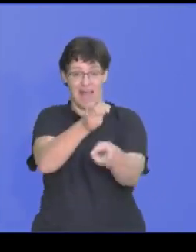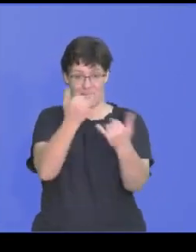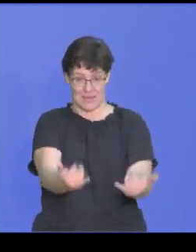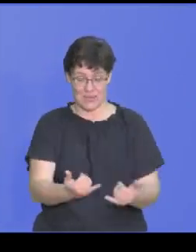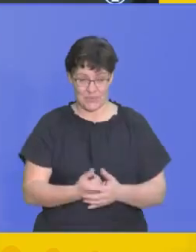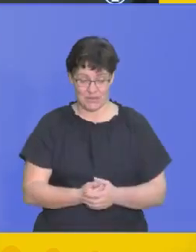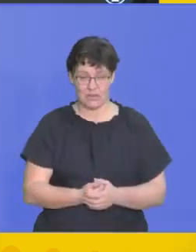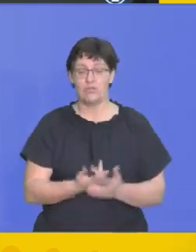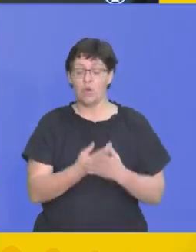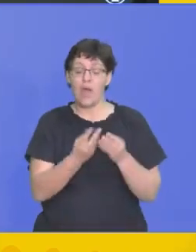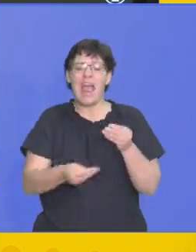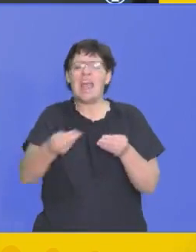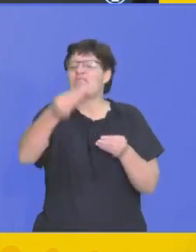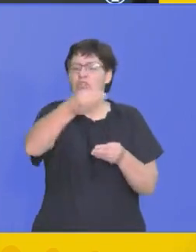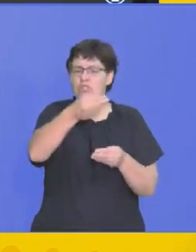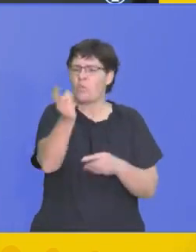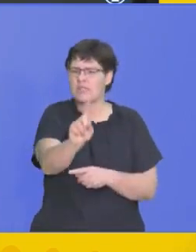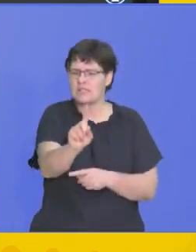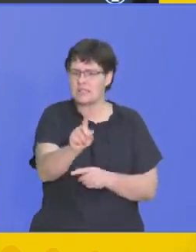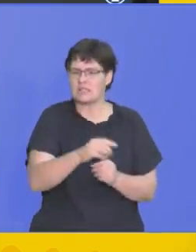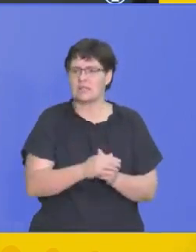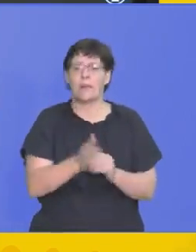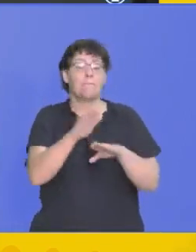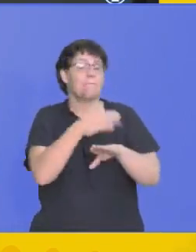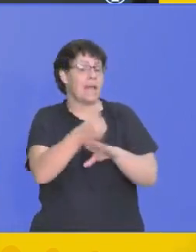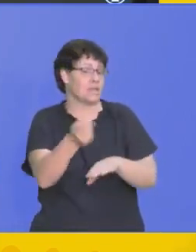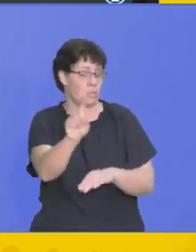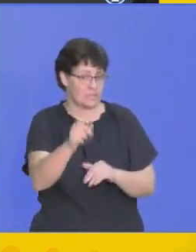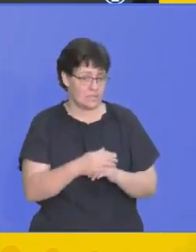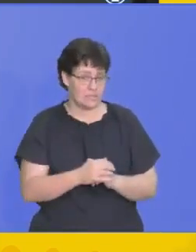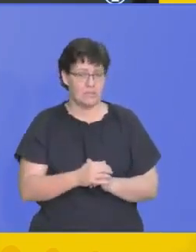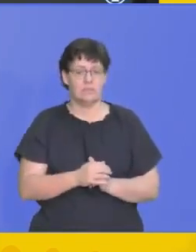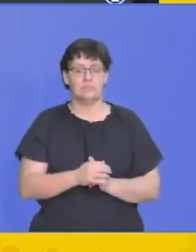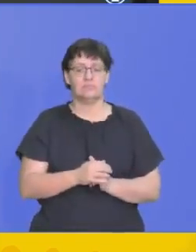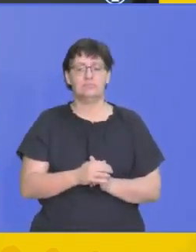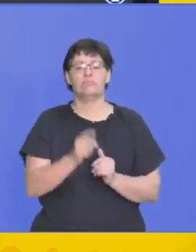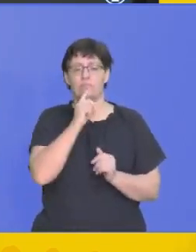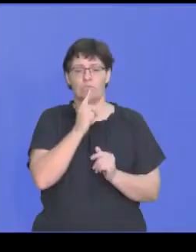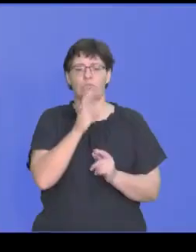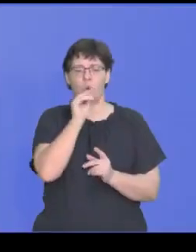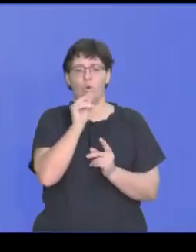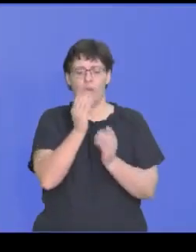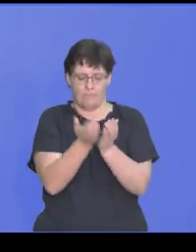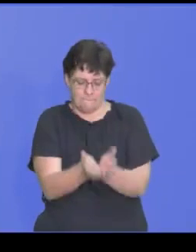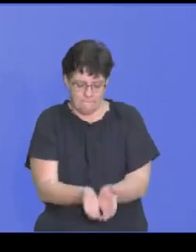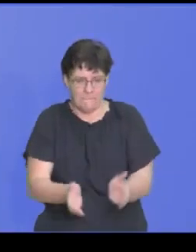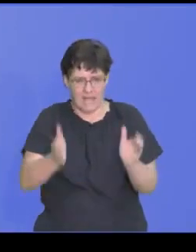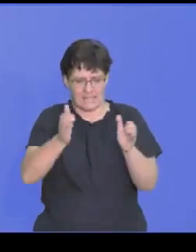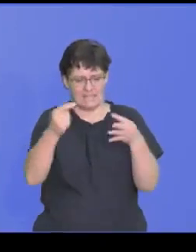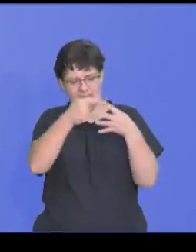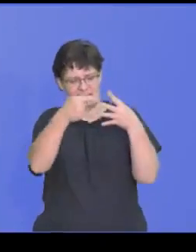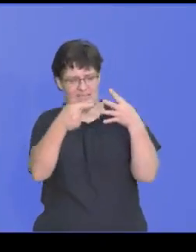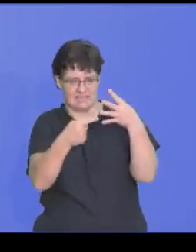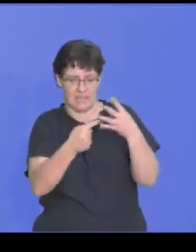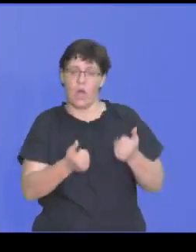now. So your inflation is basically based on, we talk about a basket of goods. So we've got